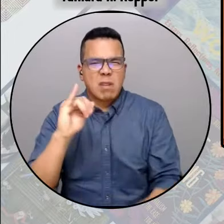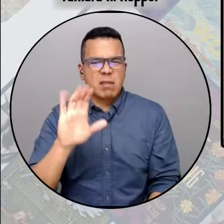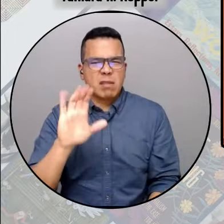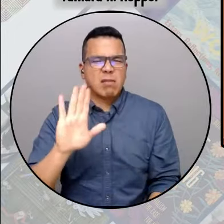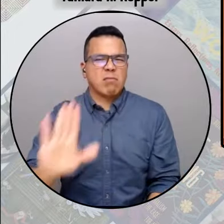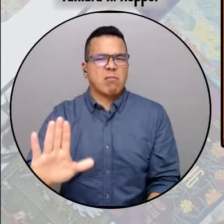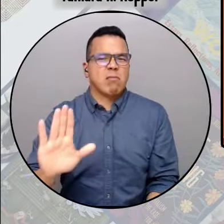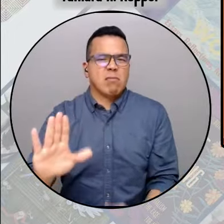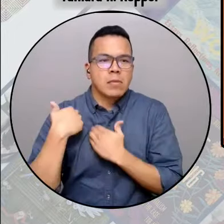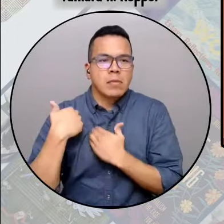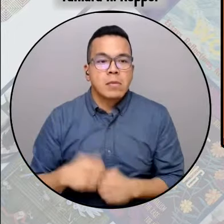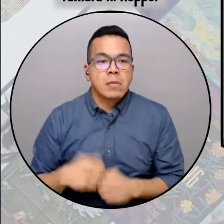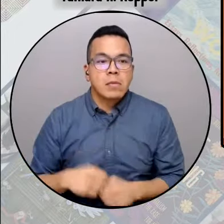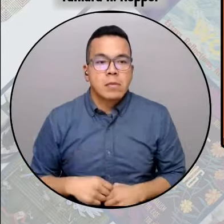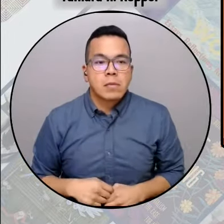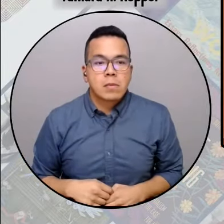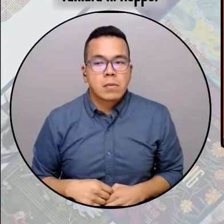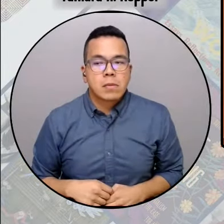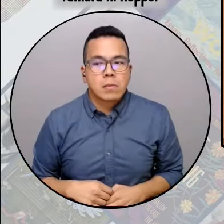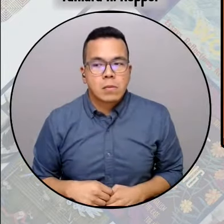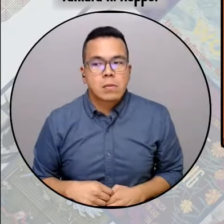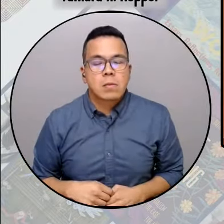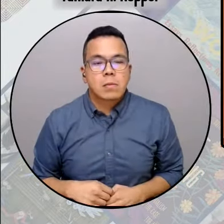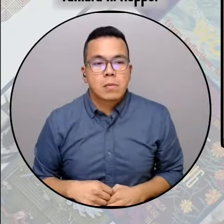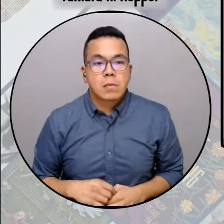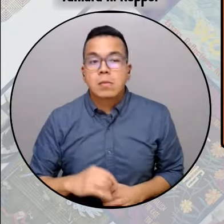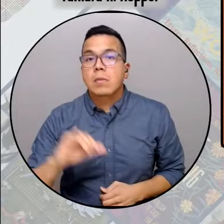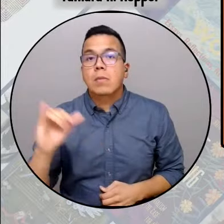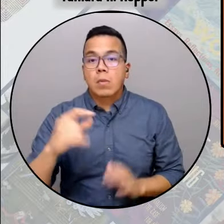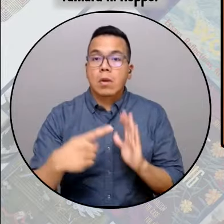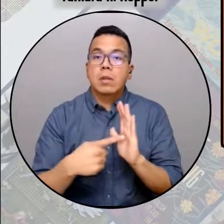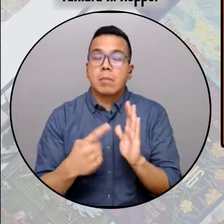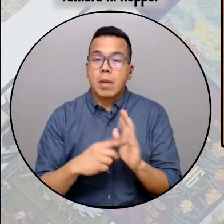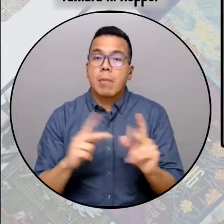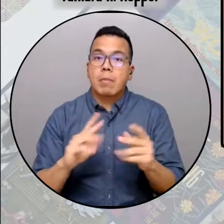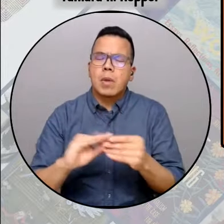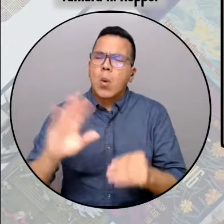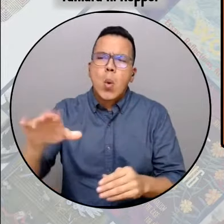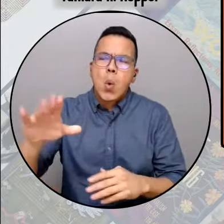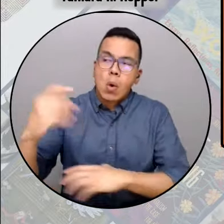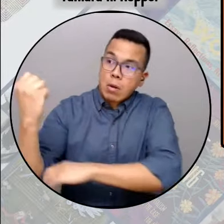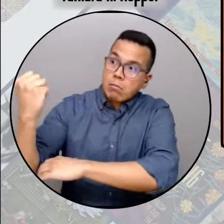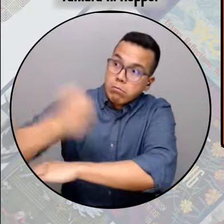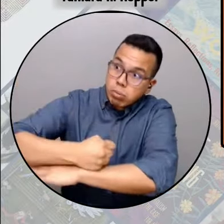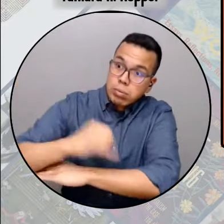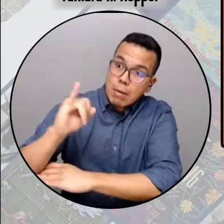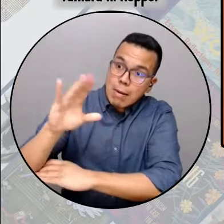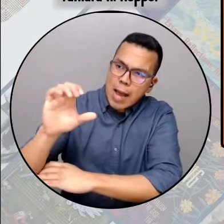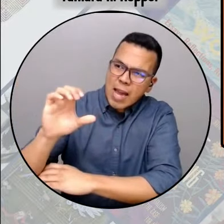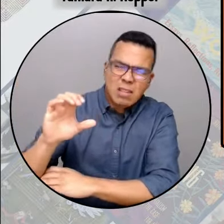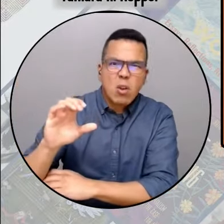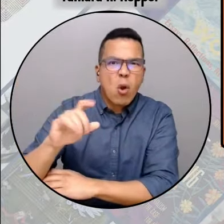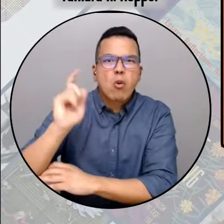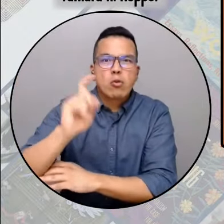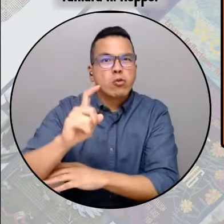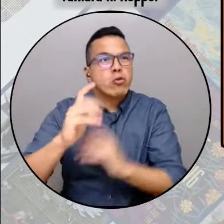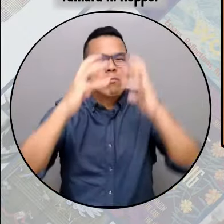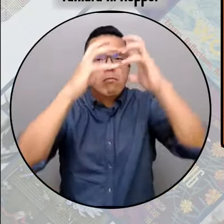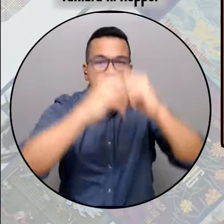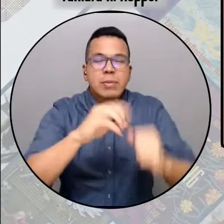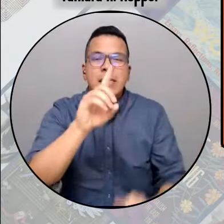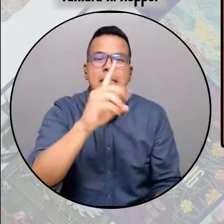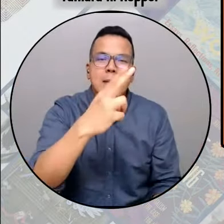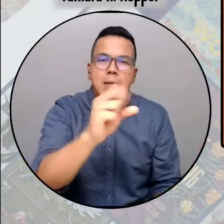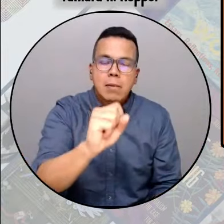something where you have some debates where people are saying, well, don't just abolish ICE, let's abolish DHS, right? Or let's abolish immigration